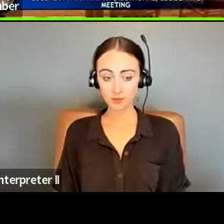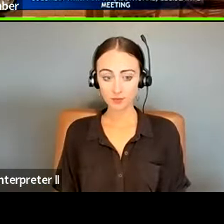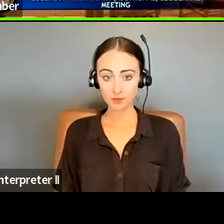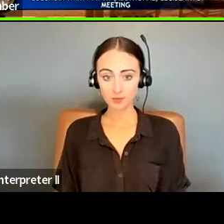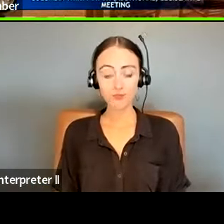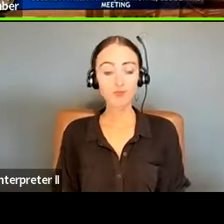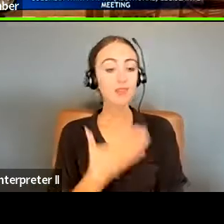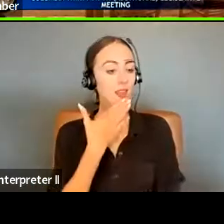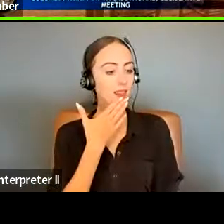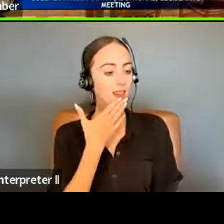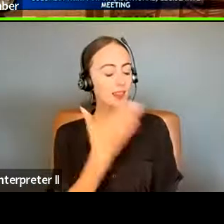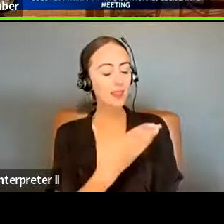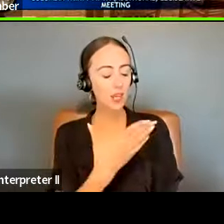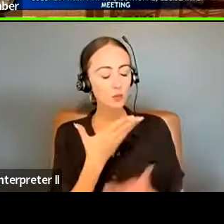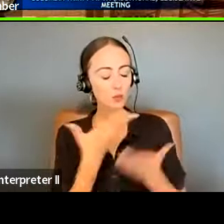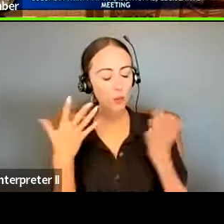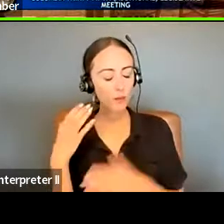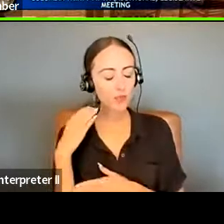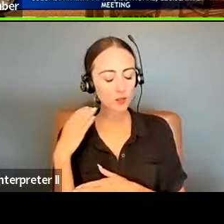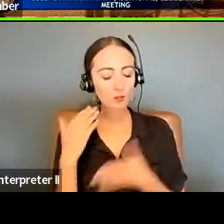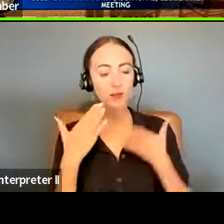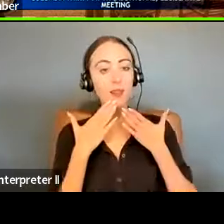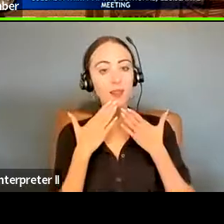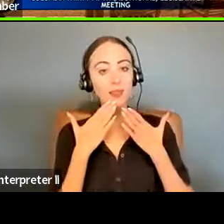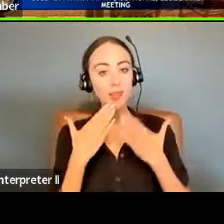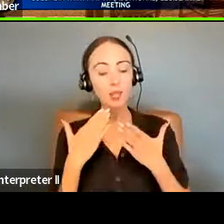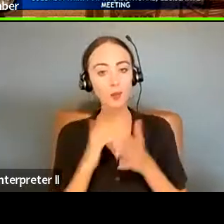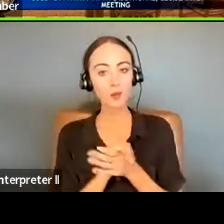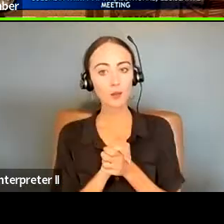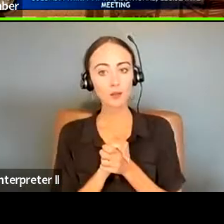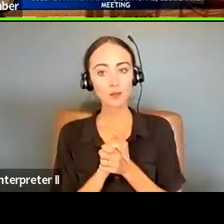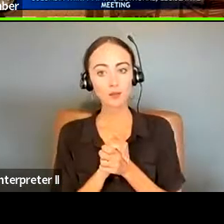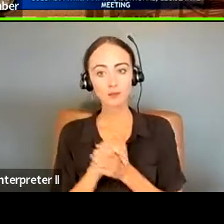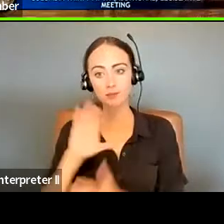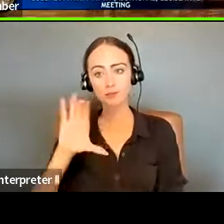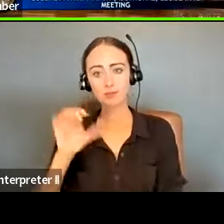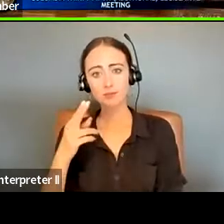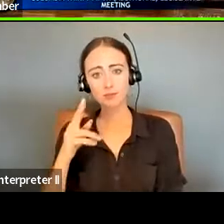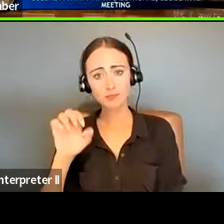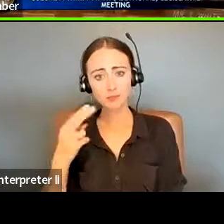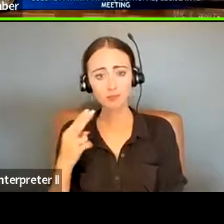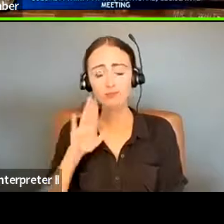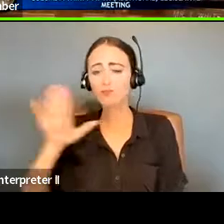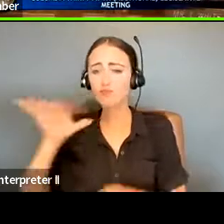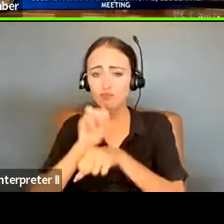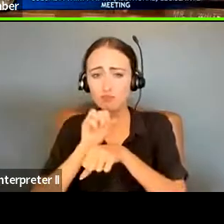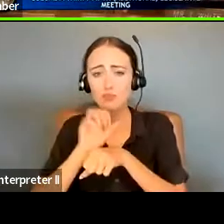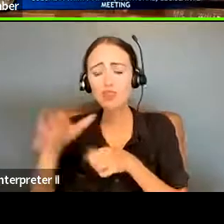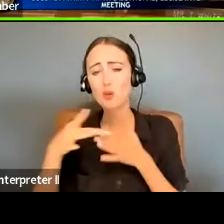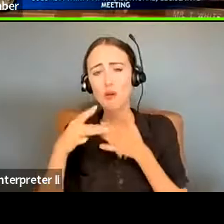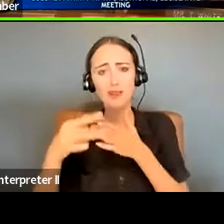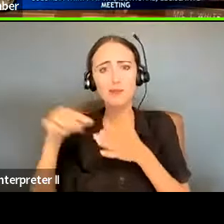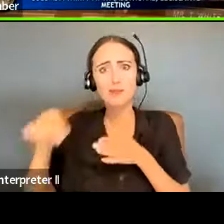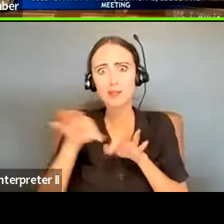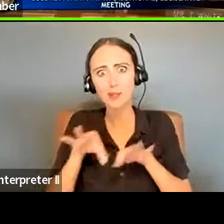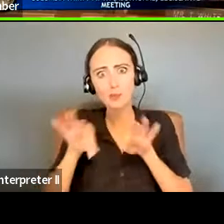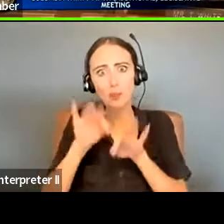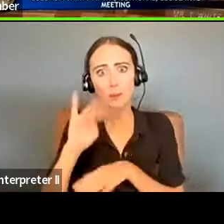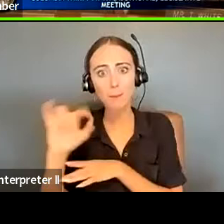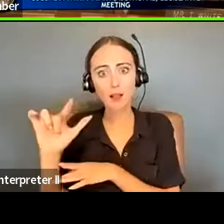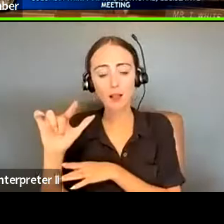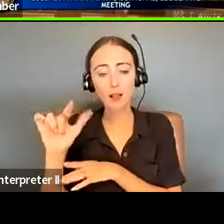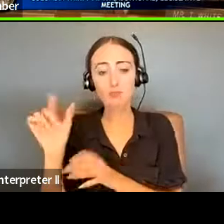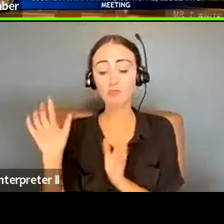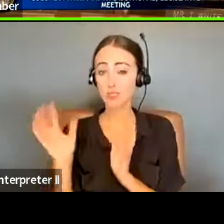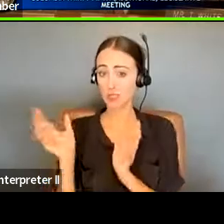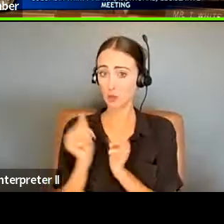Thank you very much, Mr. Chairman, and thank you so much, Councilmember Che, for your work and leadership on this important bill. After